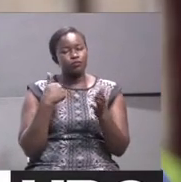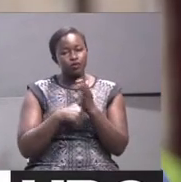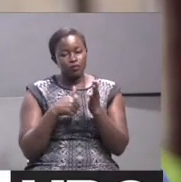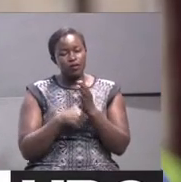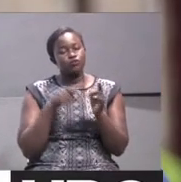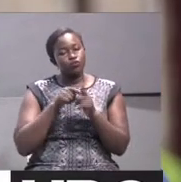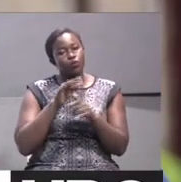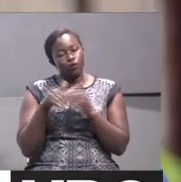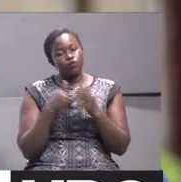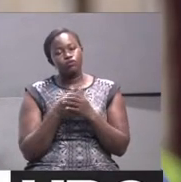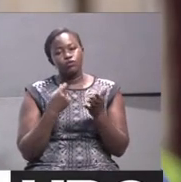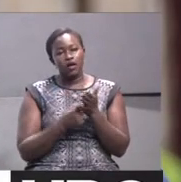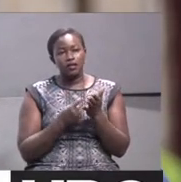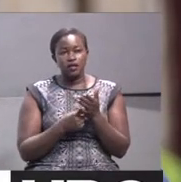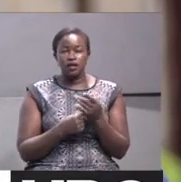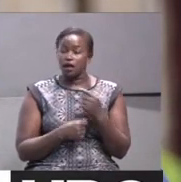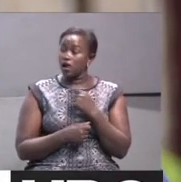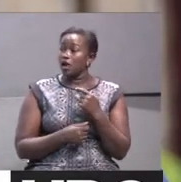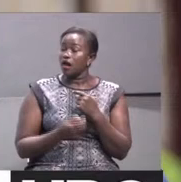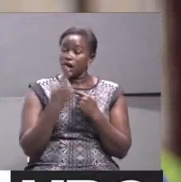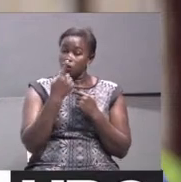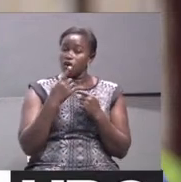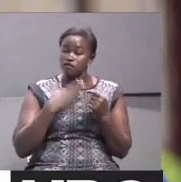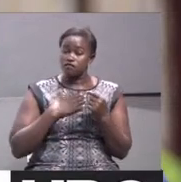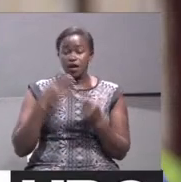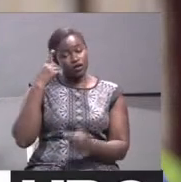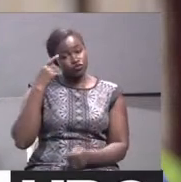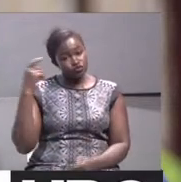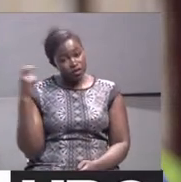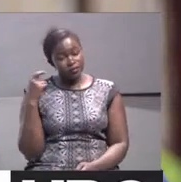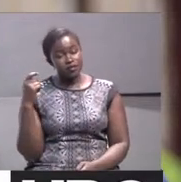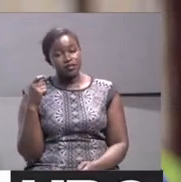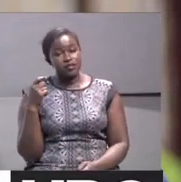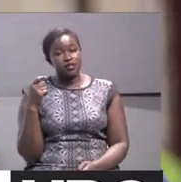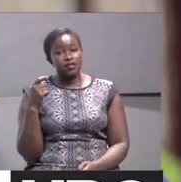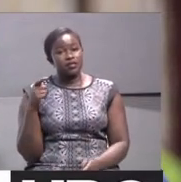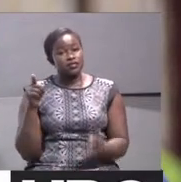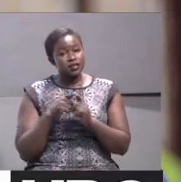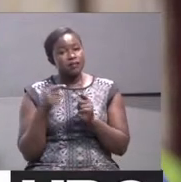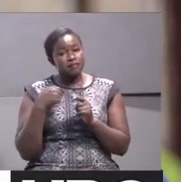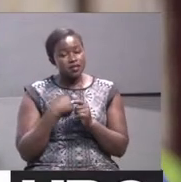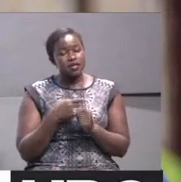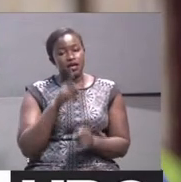It's one of my dreams. Oh, actually, I'm upcoming dealer.